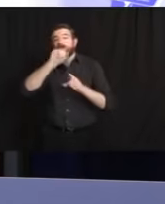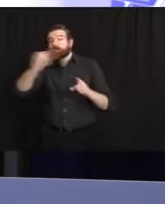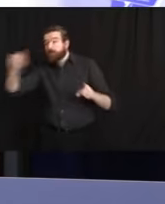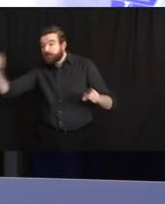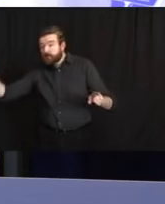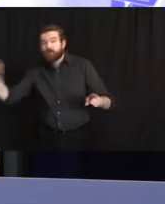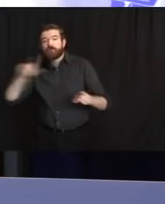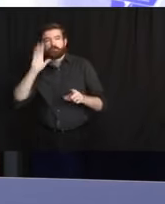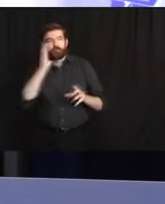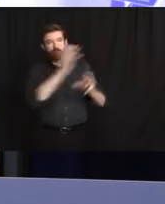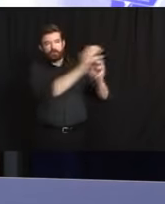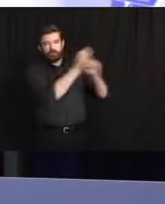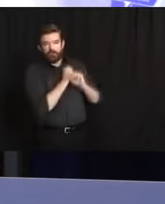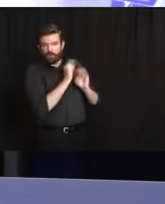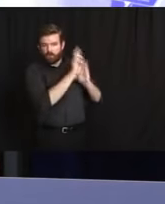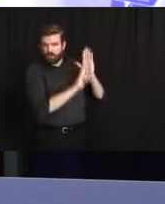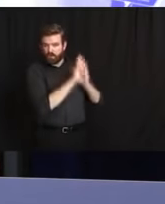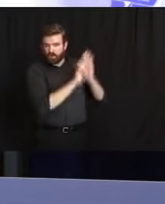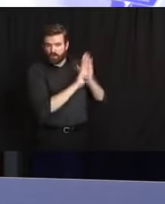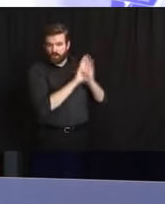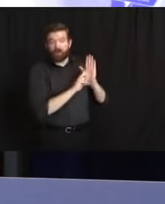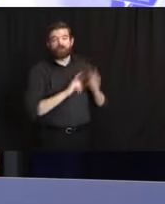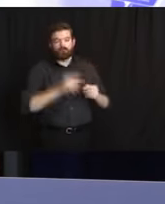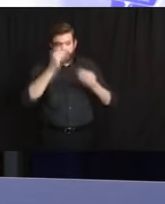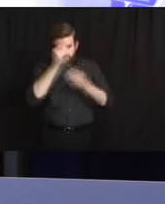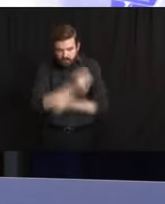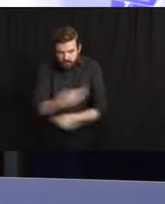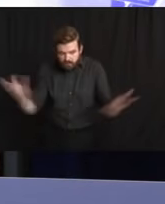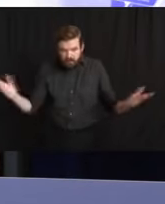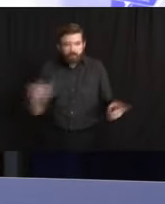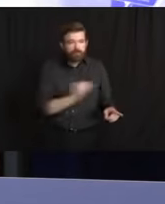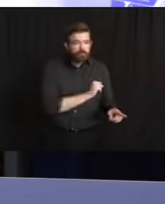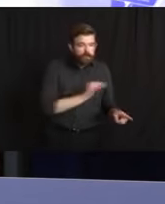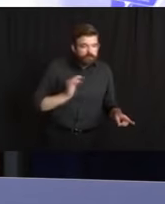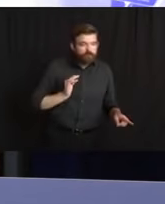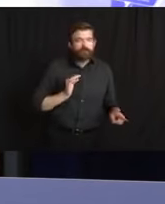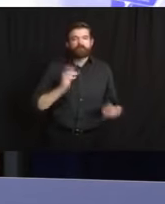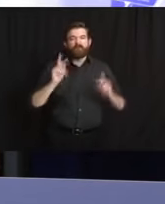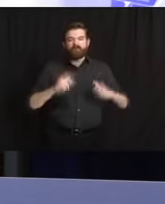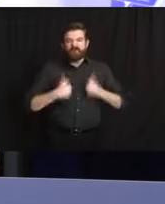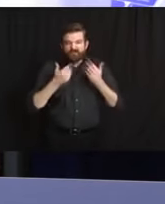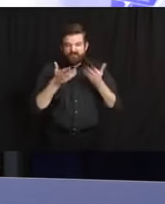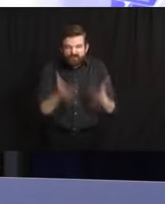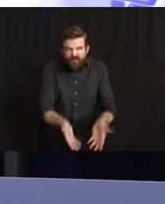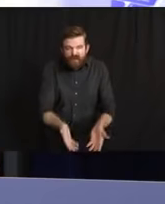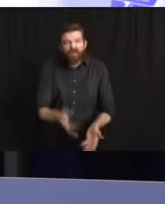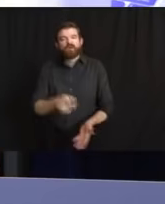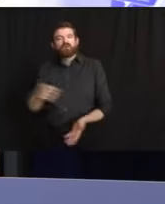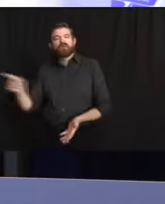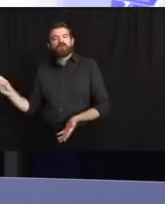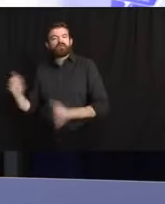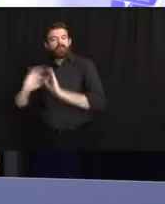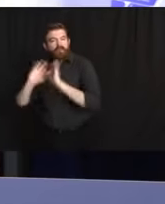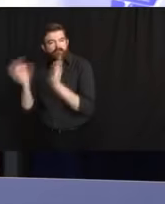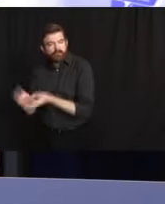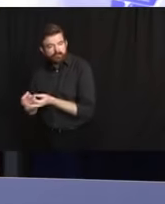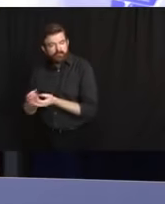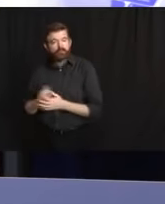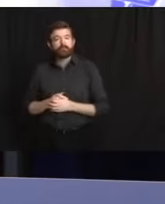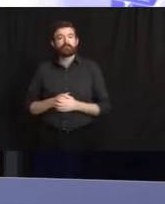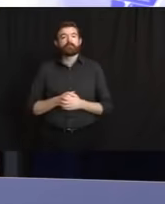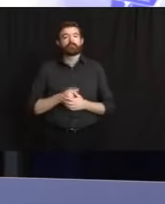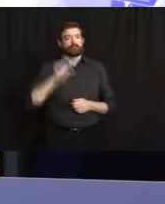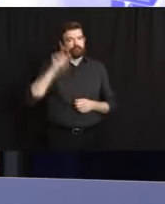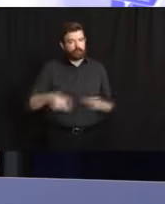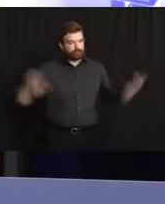receive informed consent from the resident and the visitor in writing that they are aware of the possible